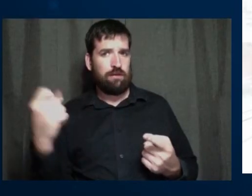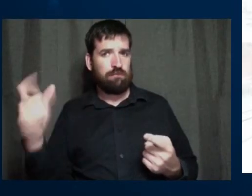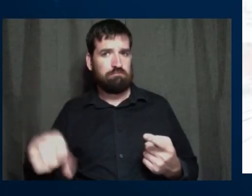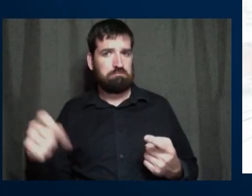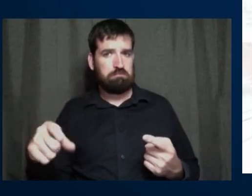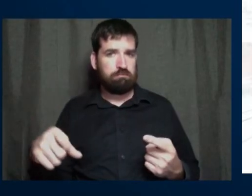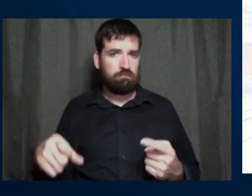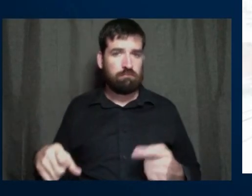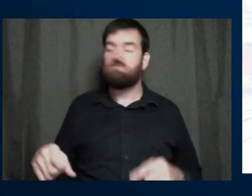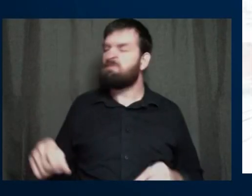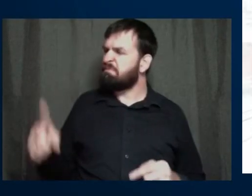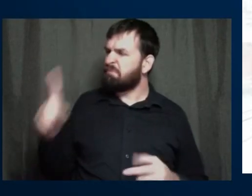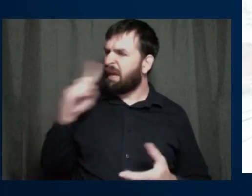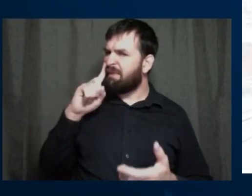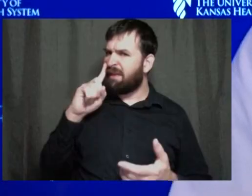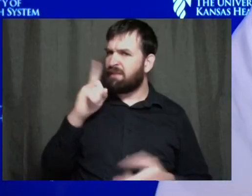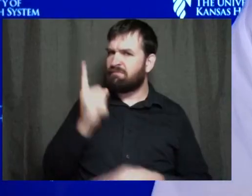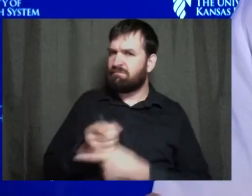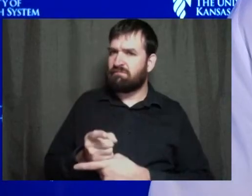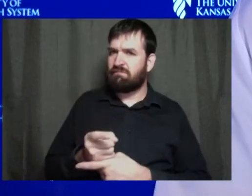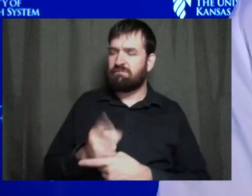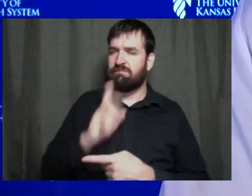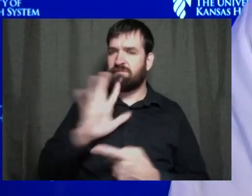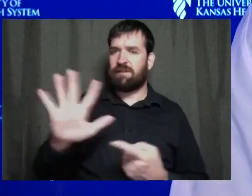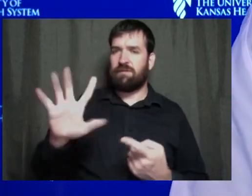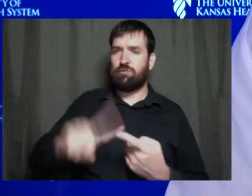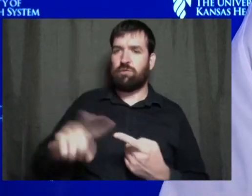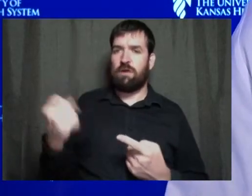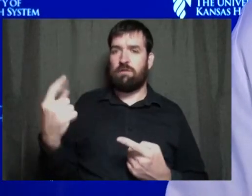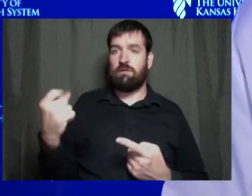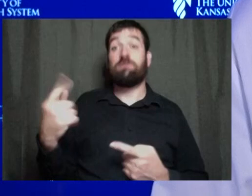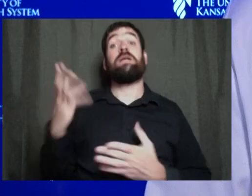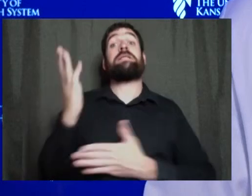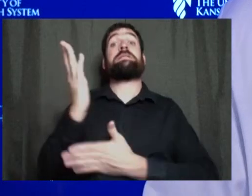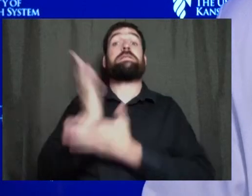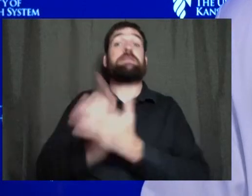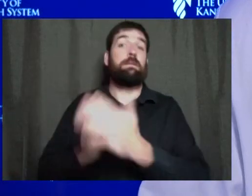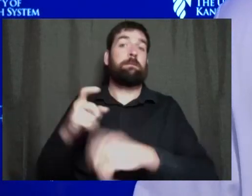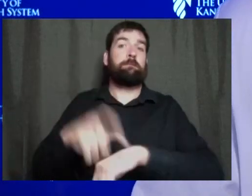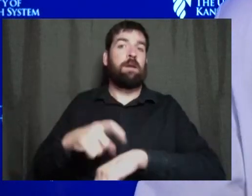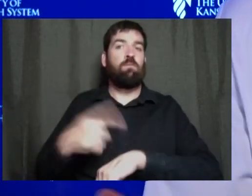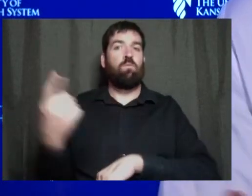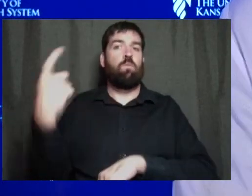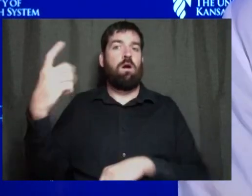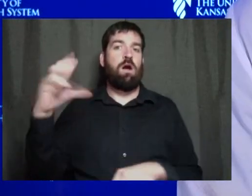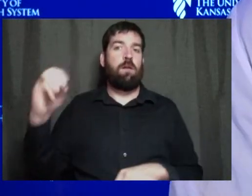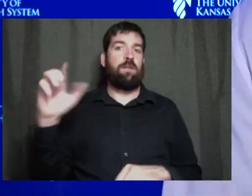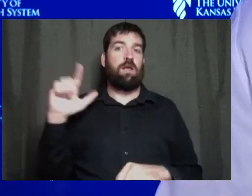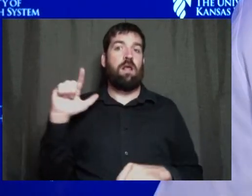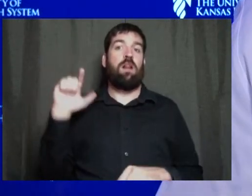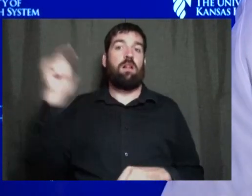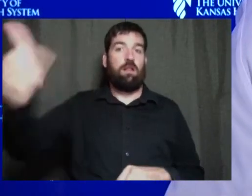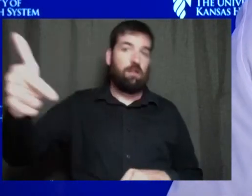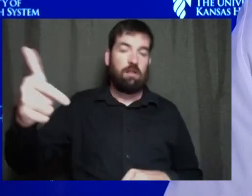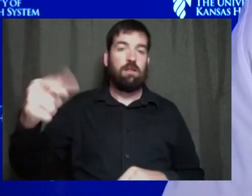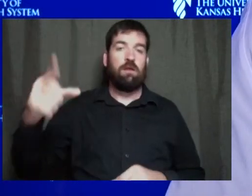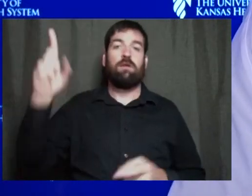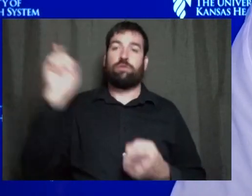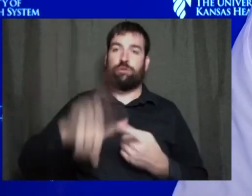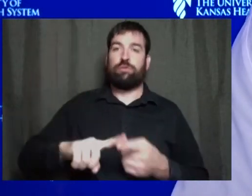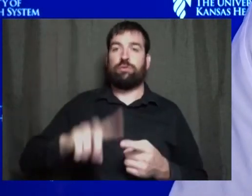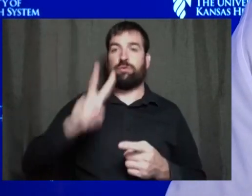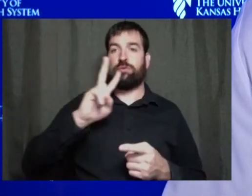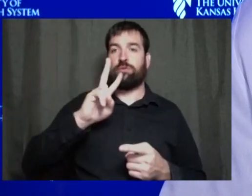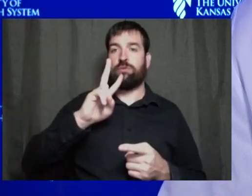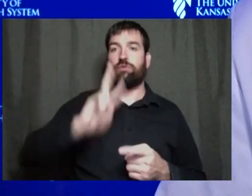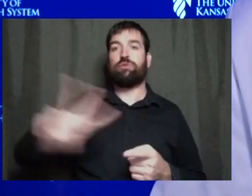was pretty sure it's 5 to 11. They were looking at some point, or maybe one company is eventually at getting down to that 2-year-old as well.